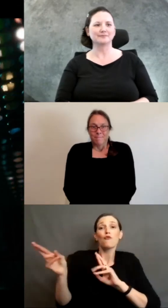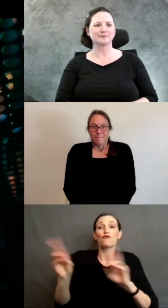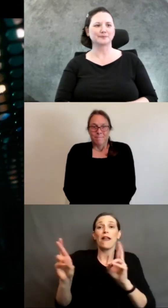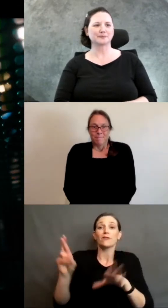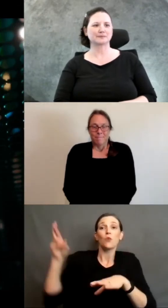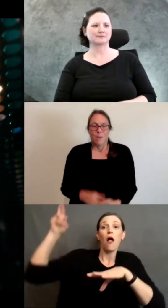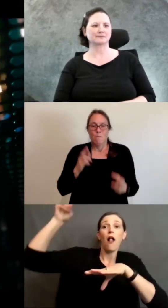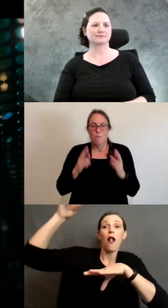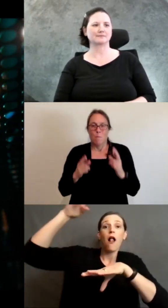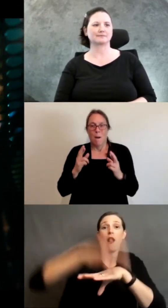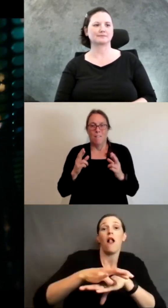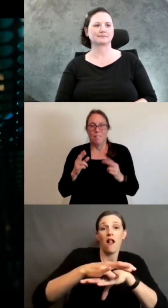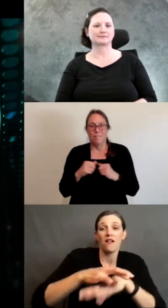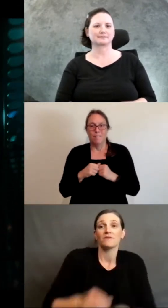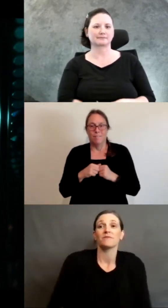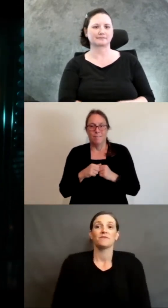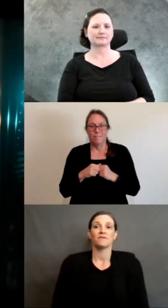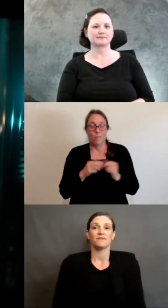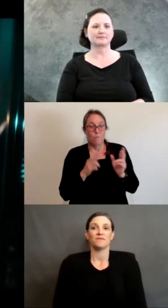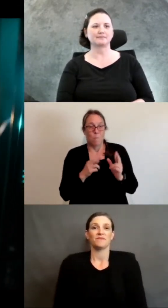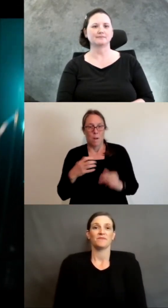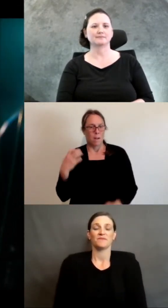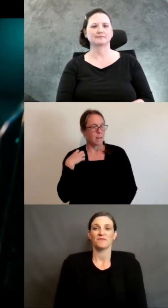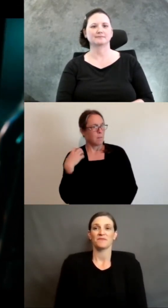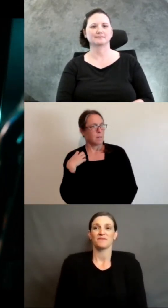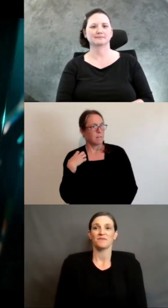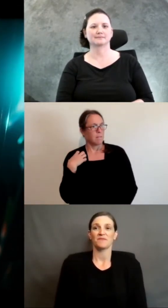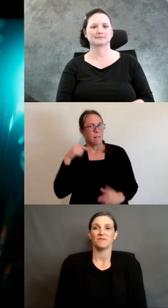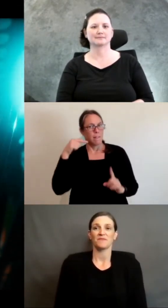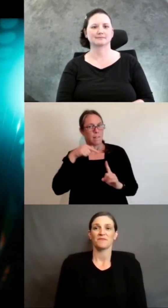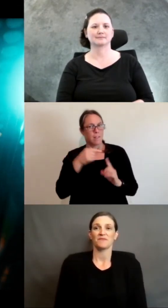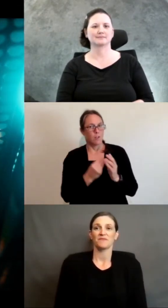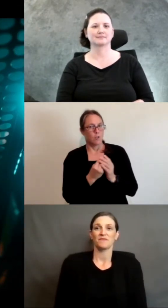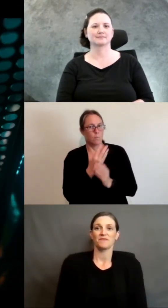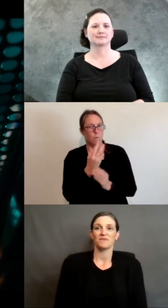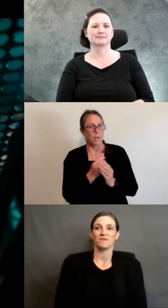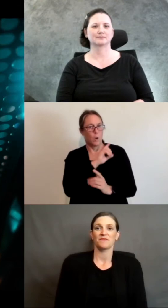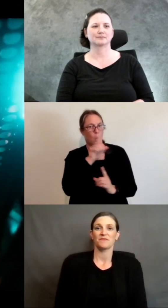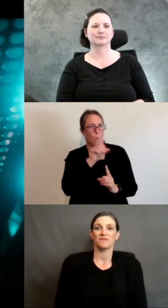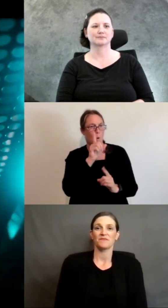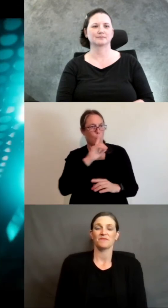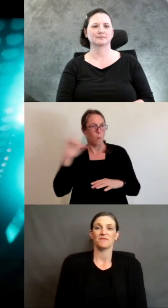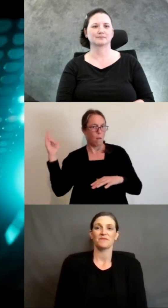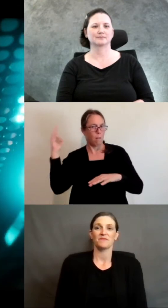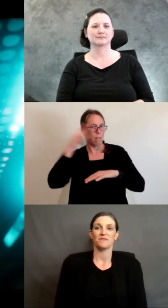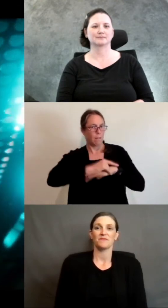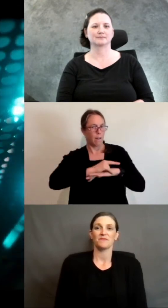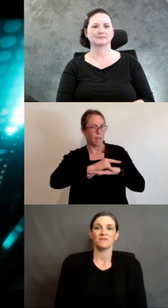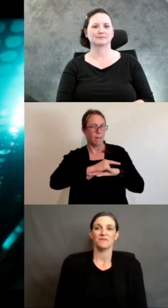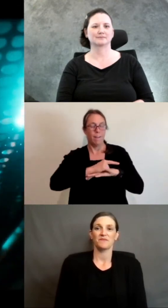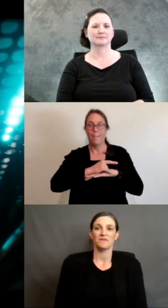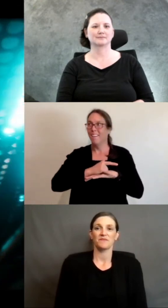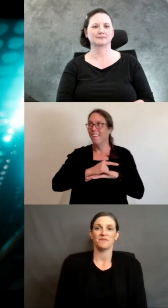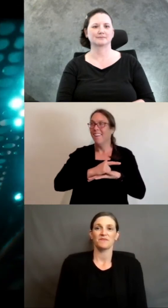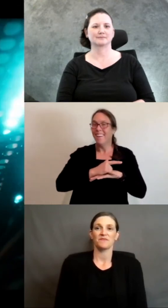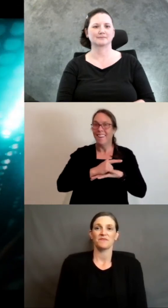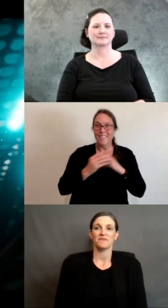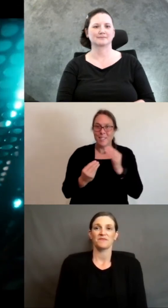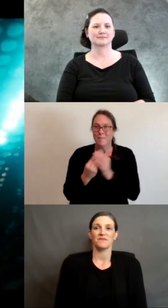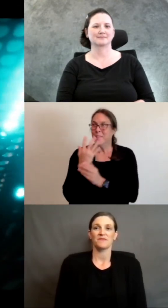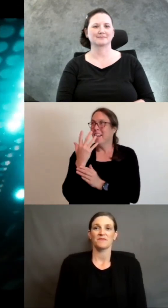Captain, it is spring on the planet where we will be landing. Spring, a time for new